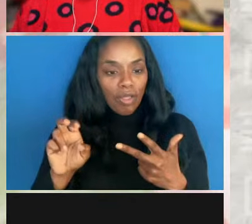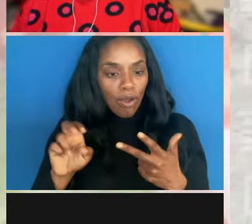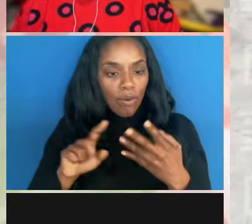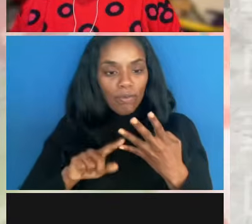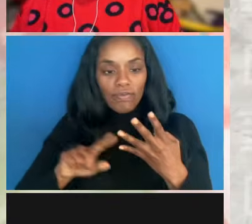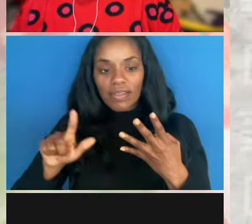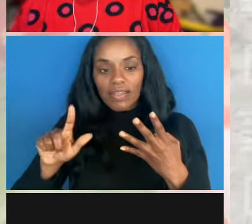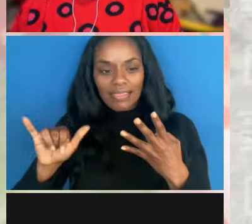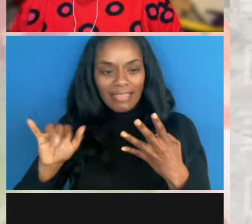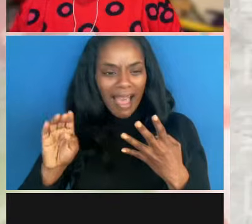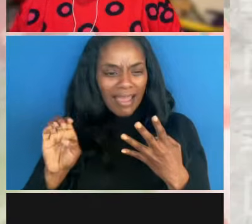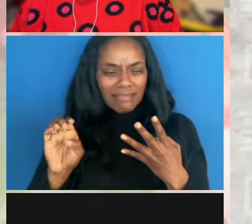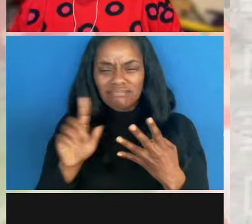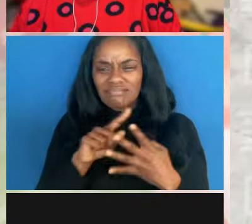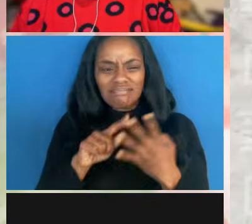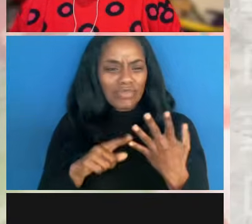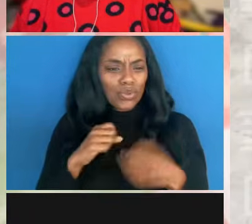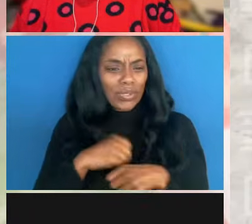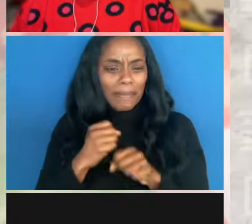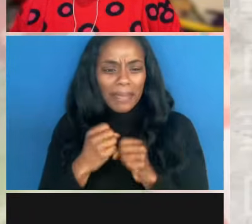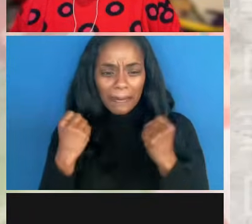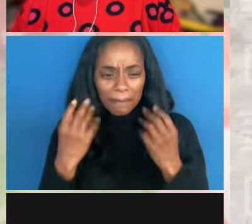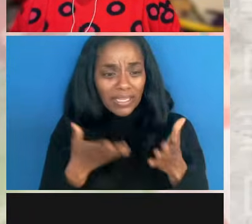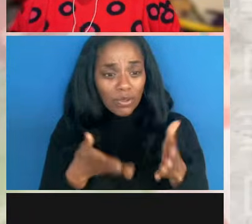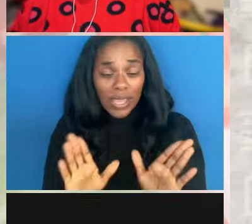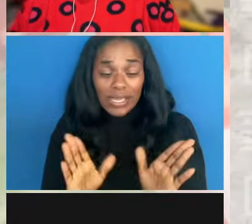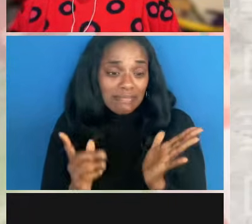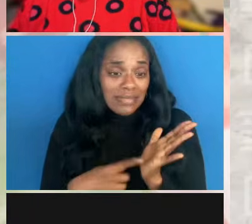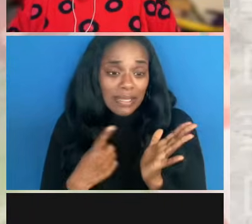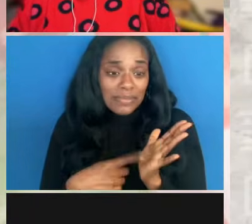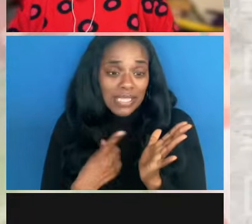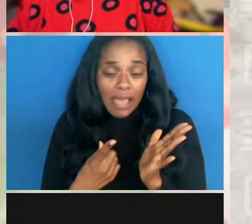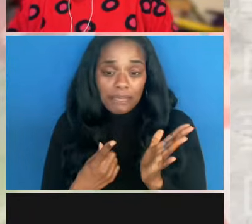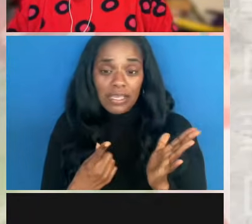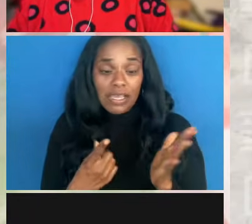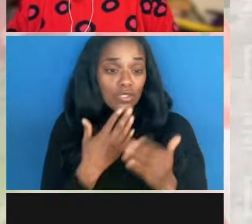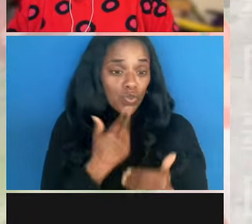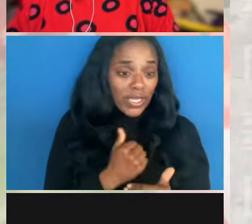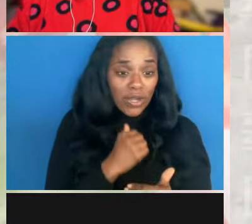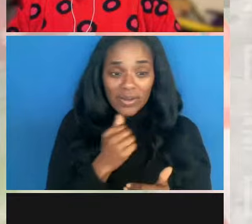ways, but it's also very delicious, just brewed straight up, sweetened or unsweetened.